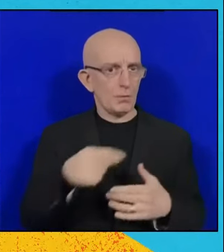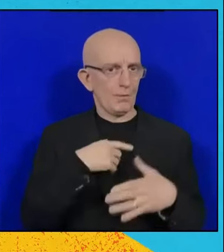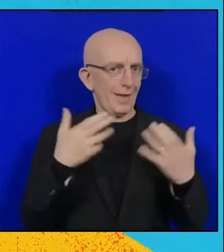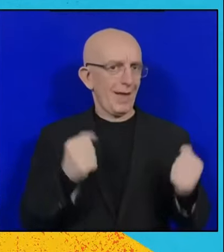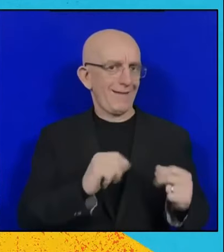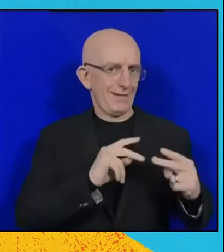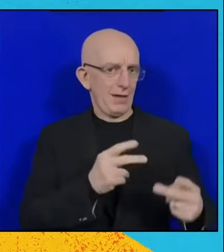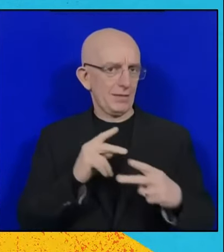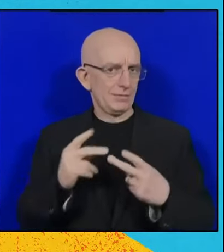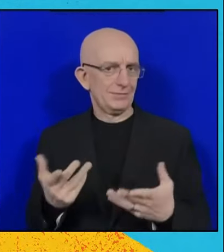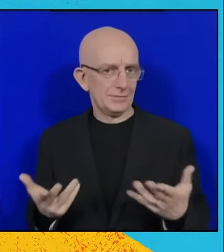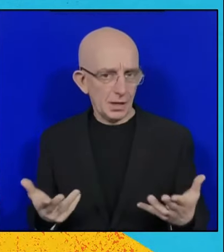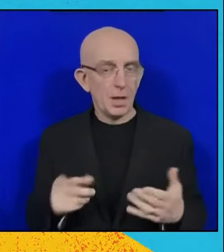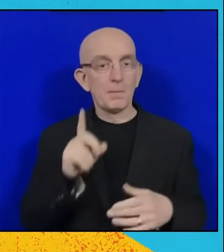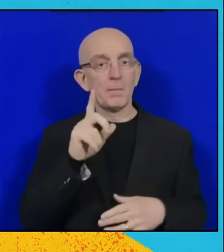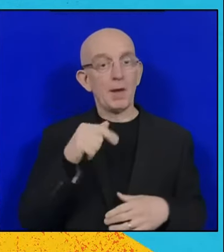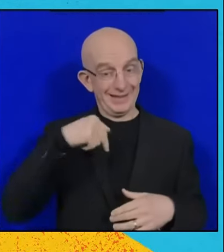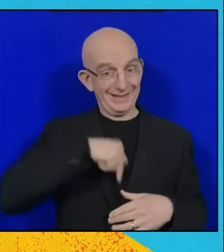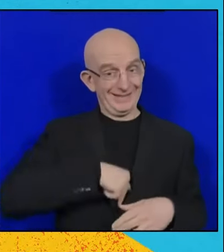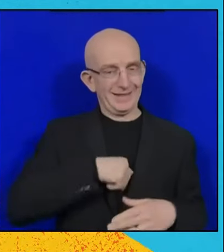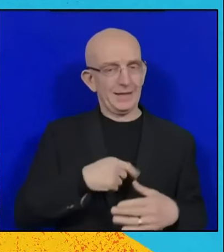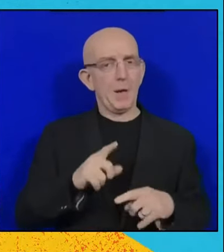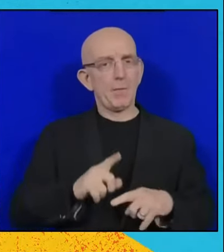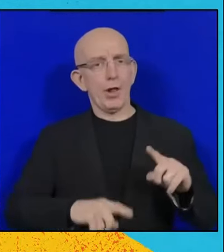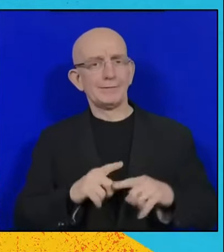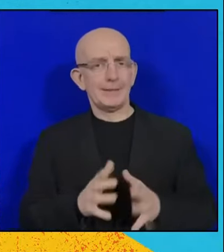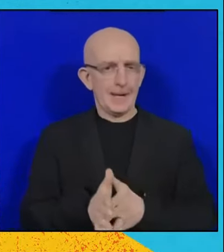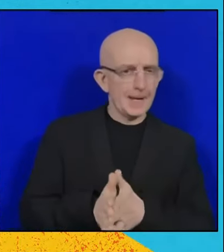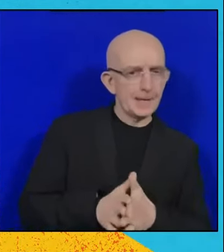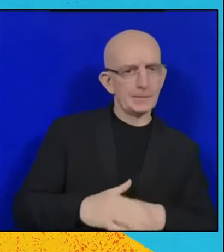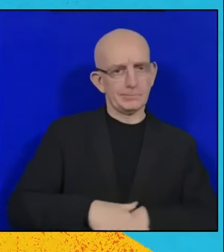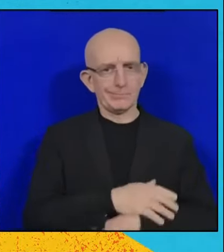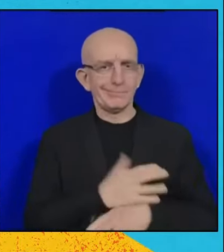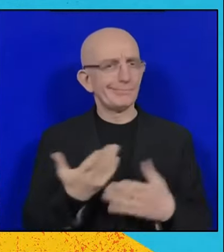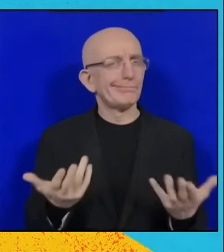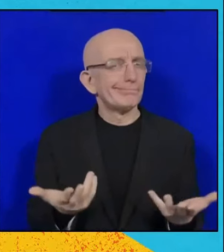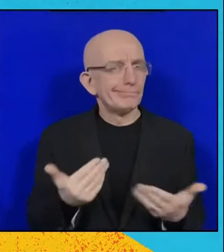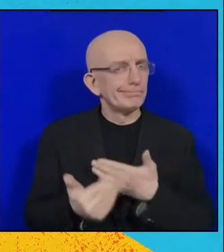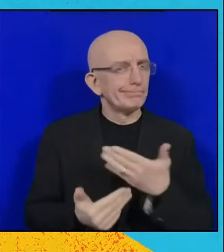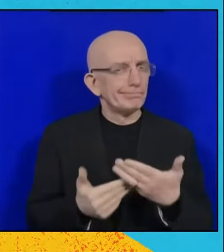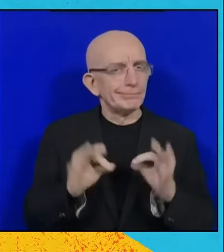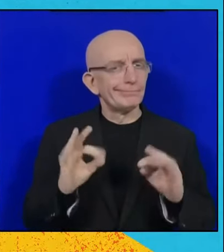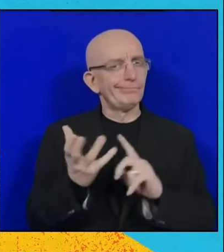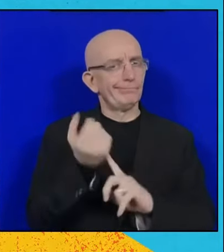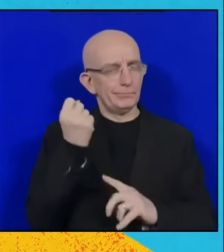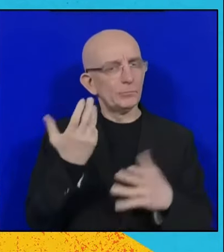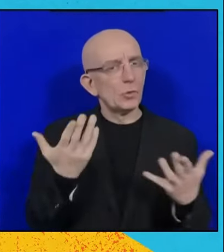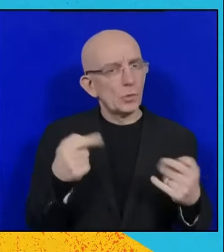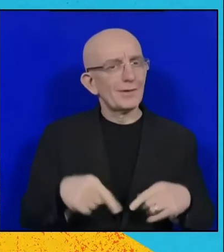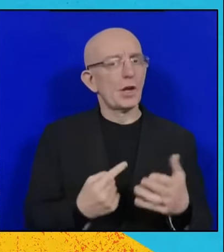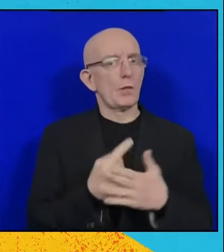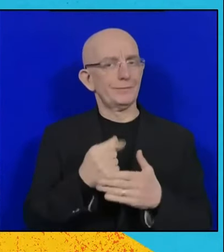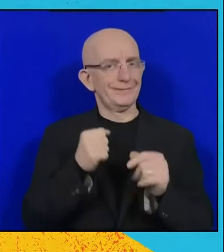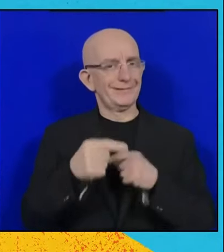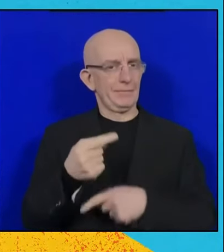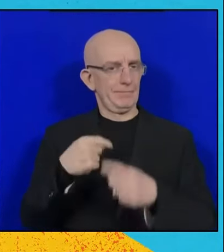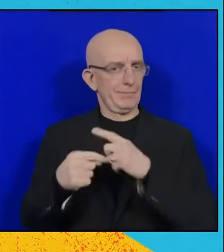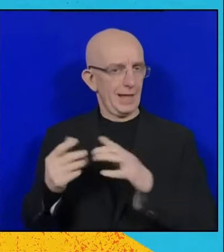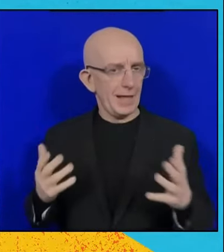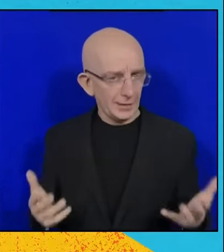seeing the conclusion of the first global stocktake, which is essentially an opportunity to assess how much progress we've made since the Paris Agreement. And